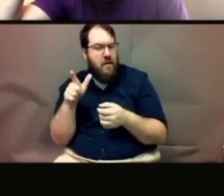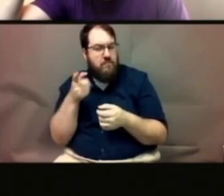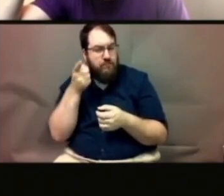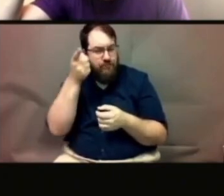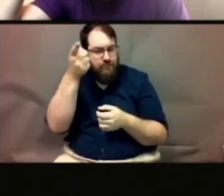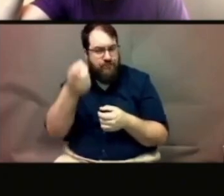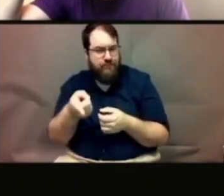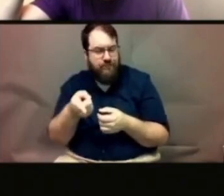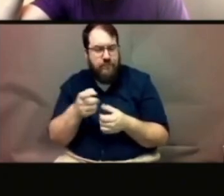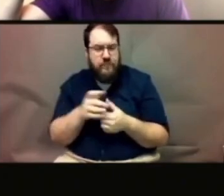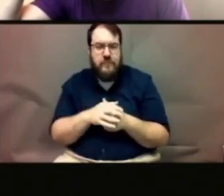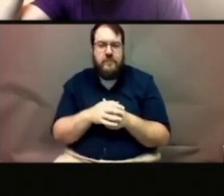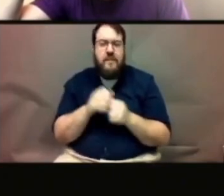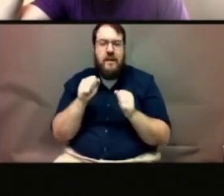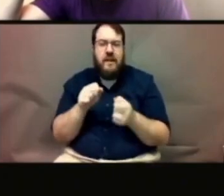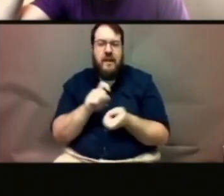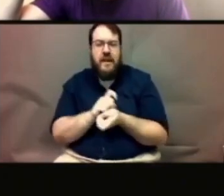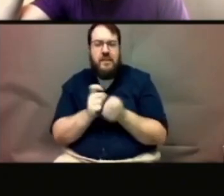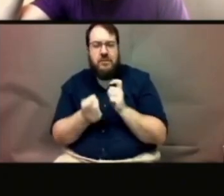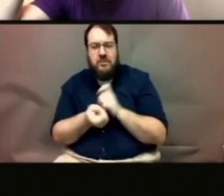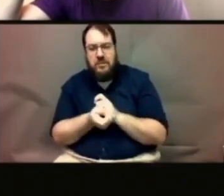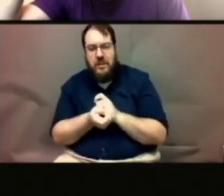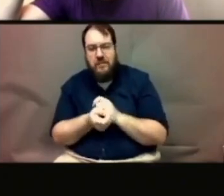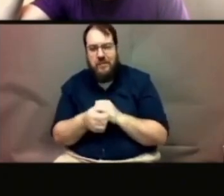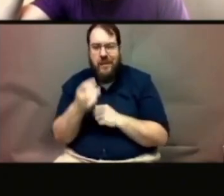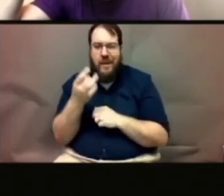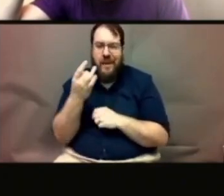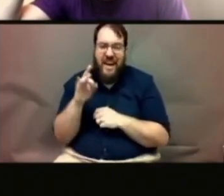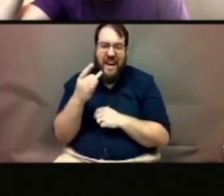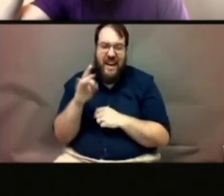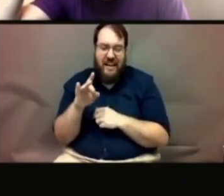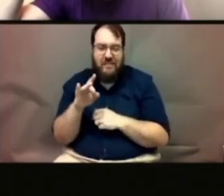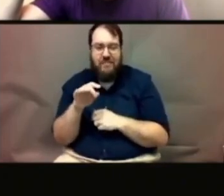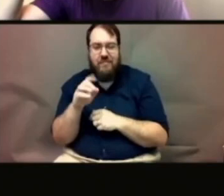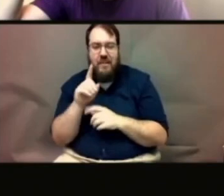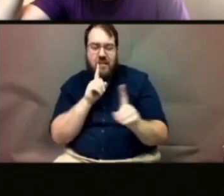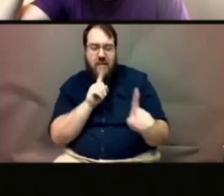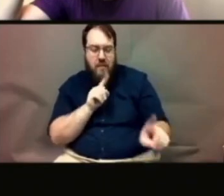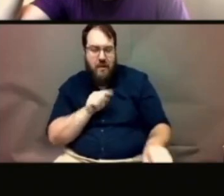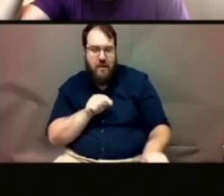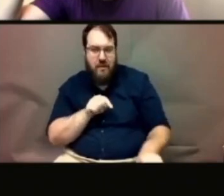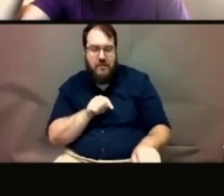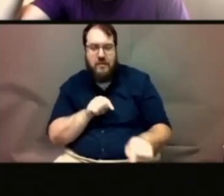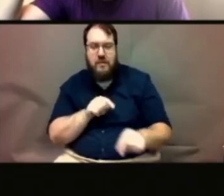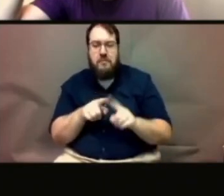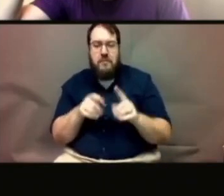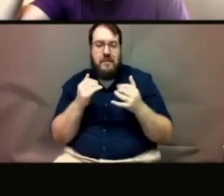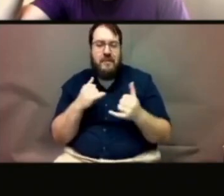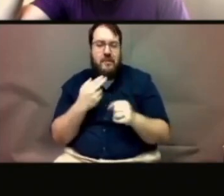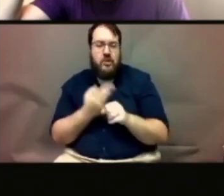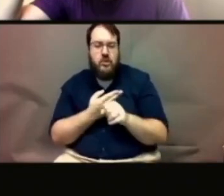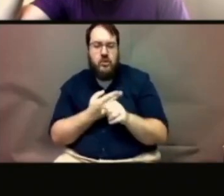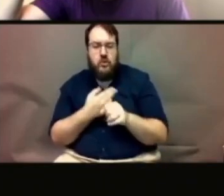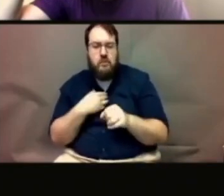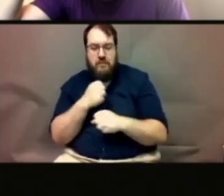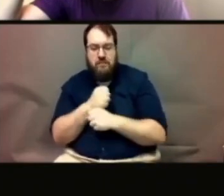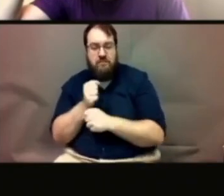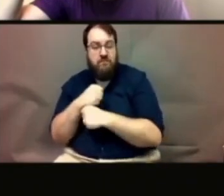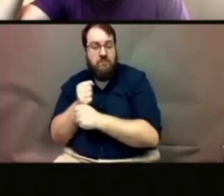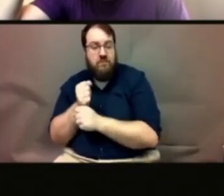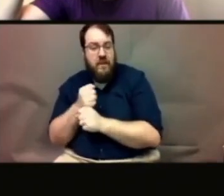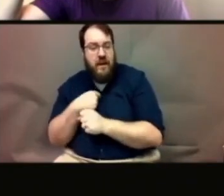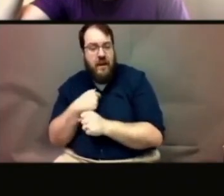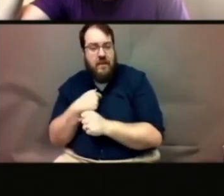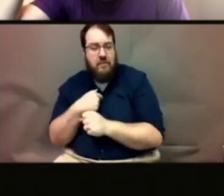panel side, I can change this to 18 inputs. And now I can use my Makey Makey and my Player